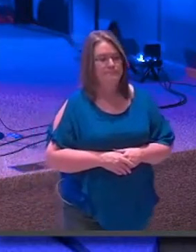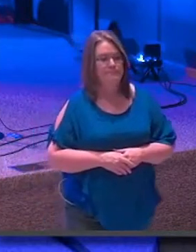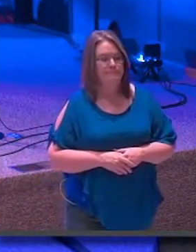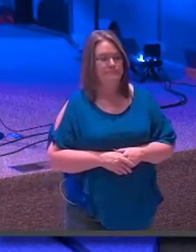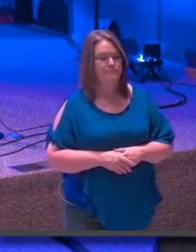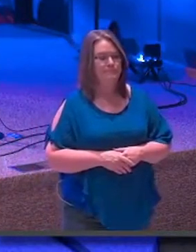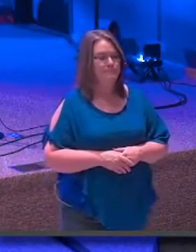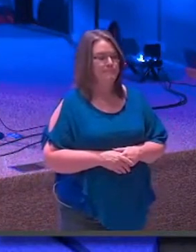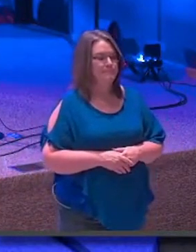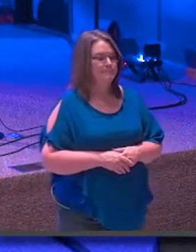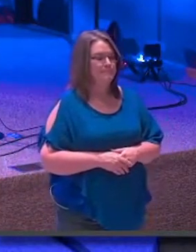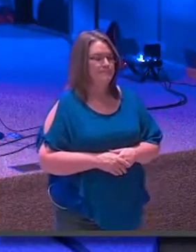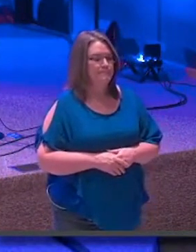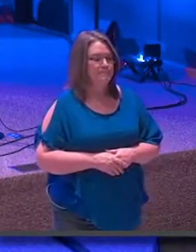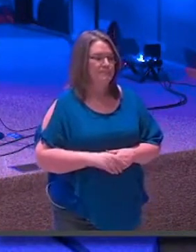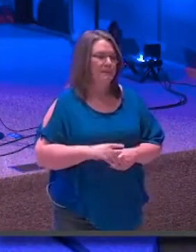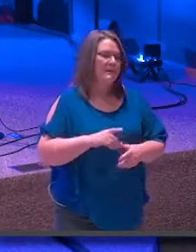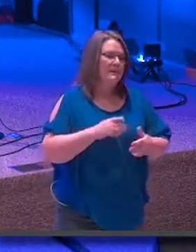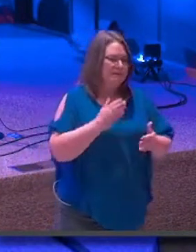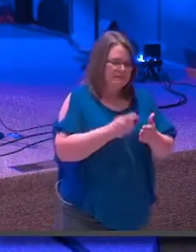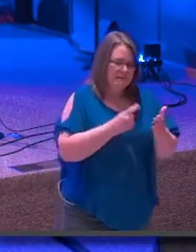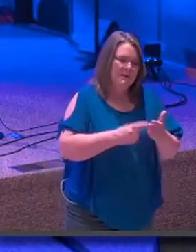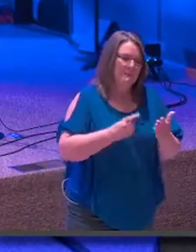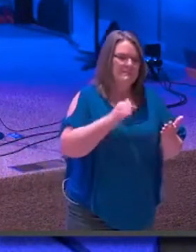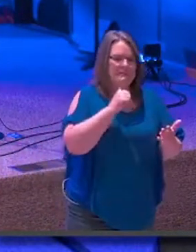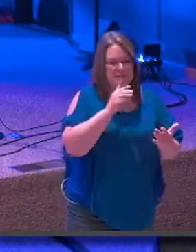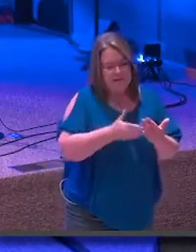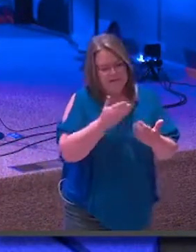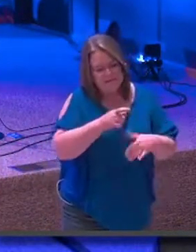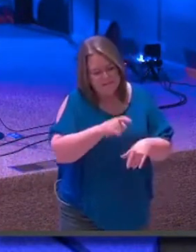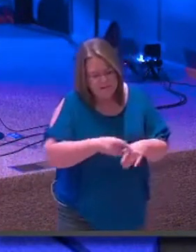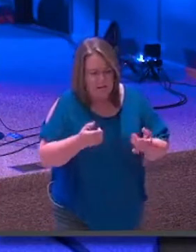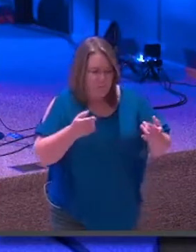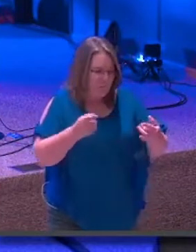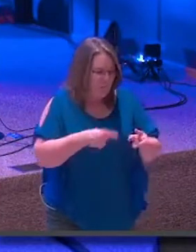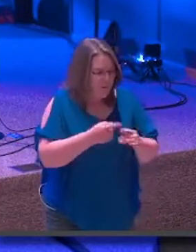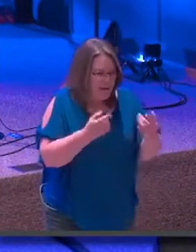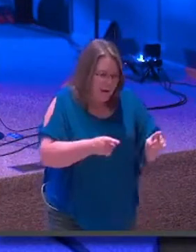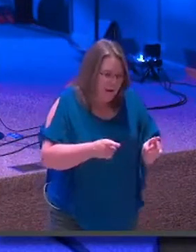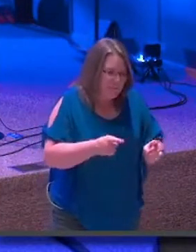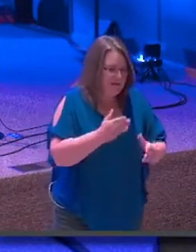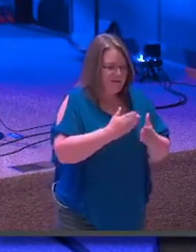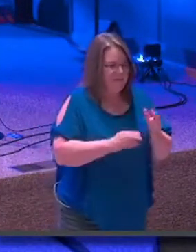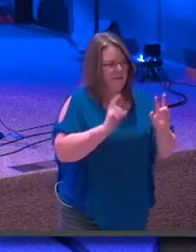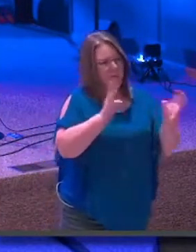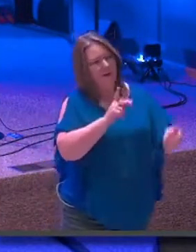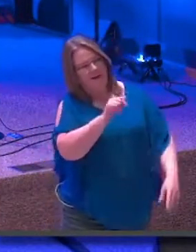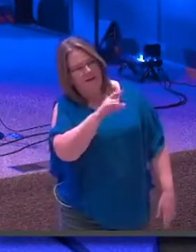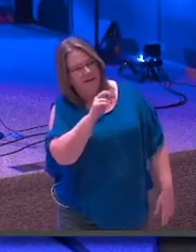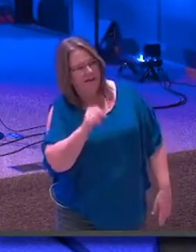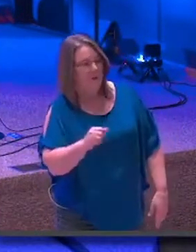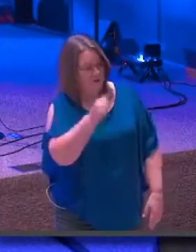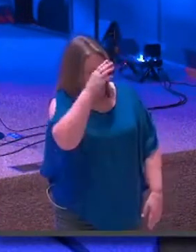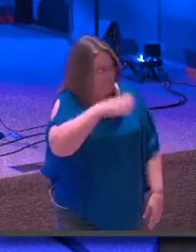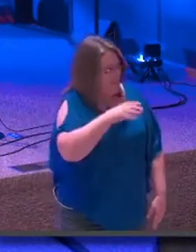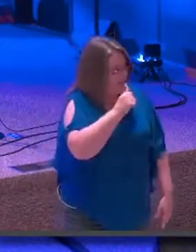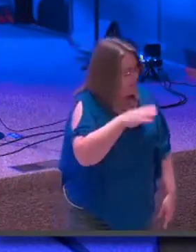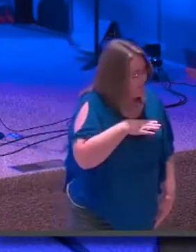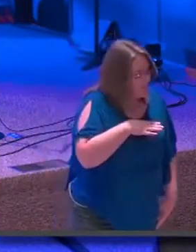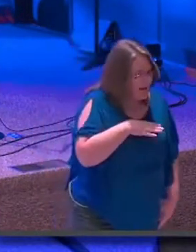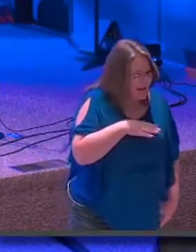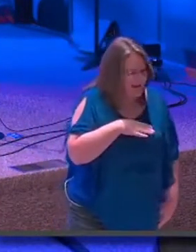There are inconveniences that have happened. There are some Karens, male and female, that got their panties in a